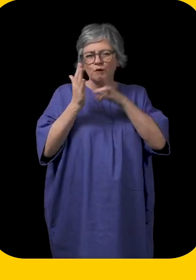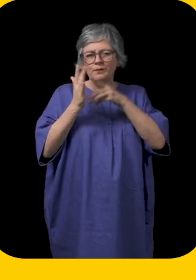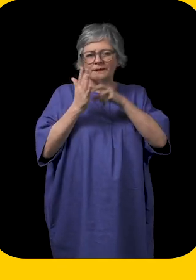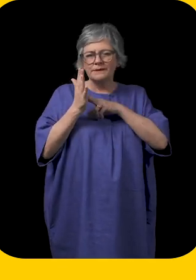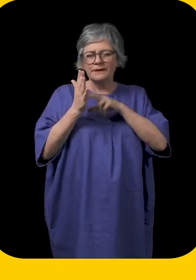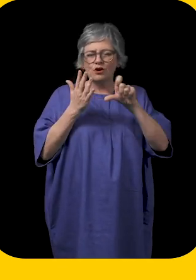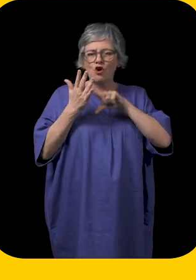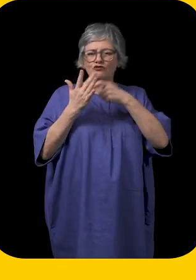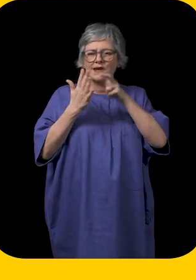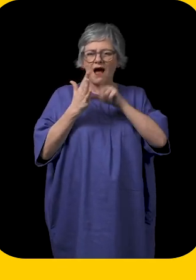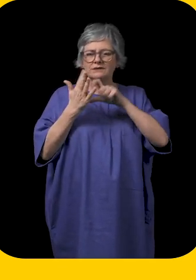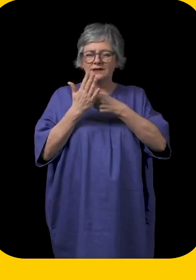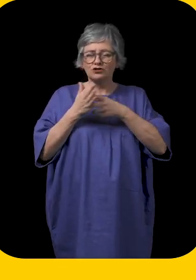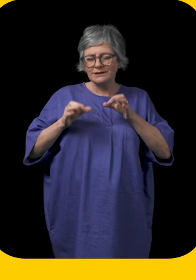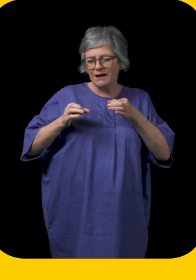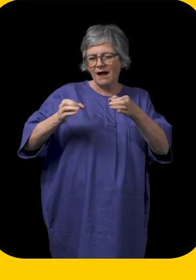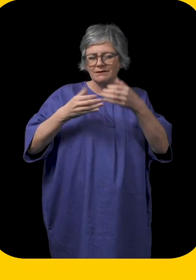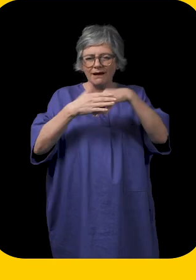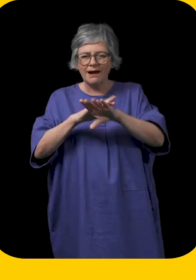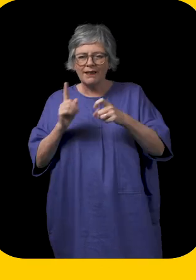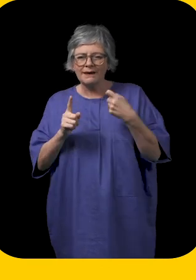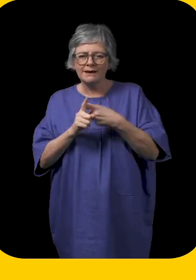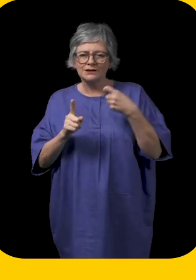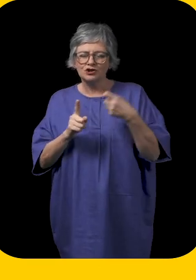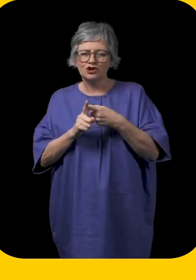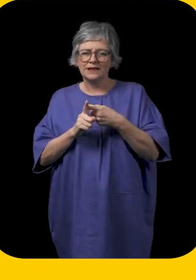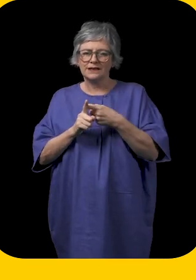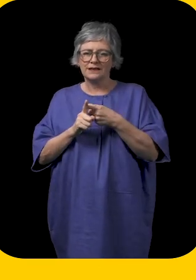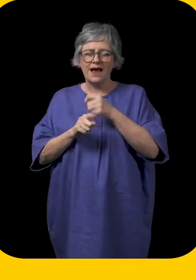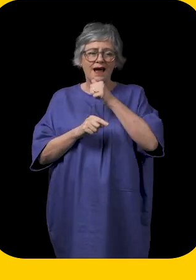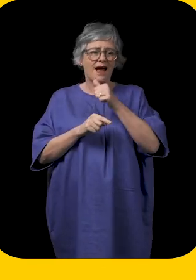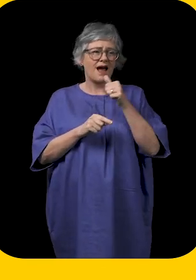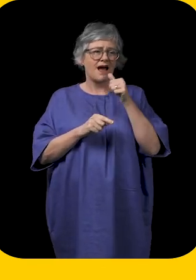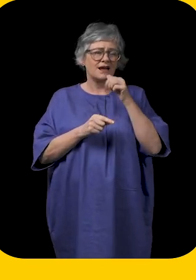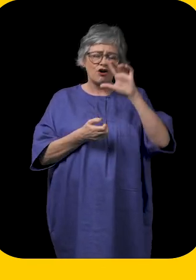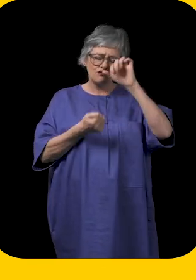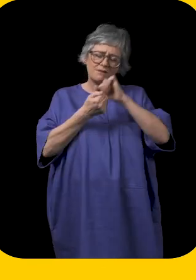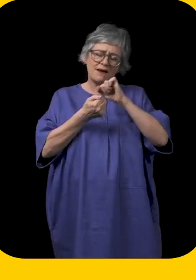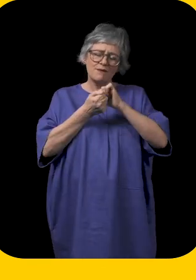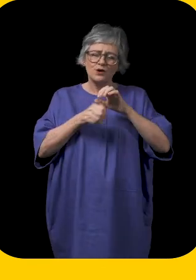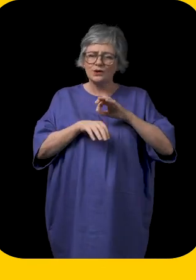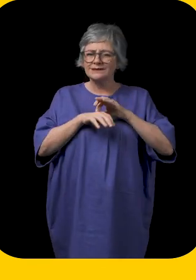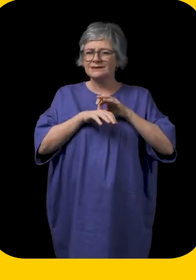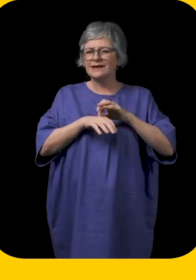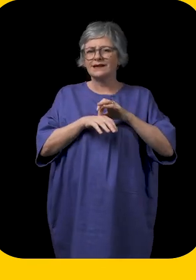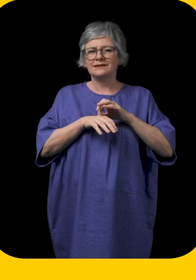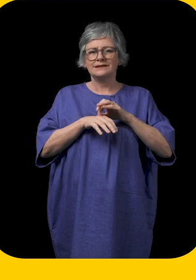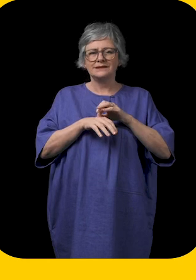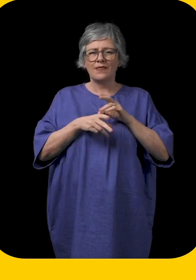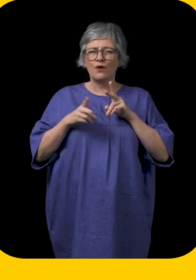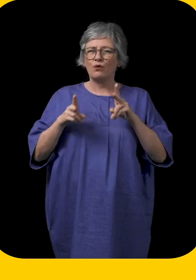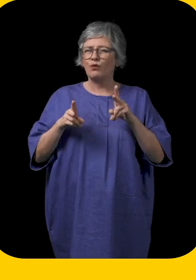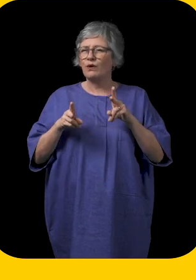and coriander. She is a gardener in the kitchen. Auntie, I remember your skin the way some